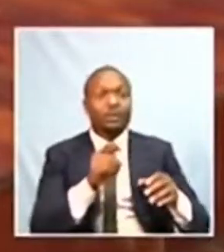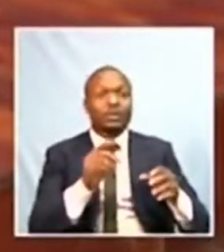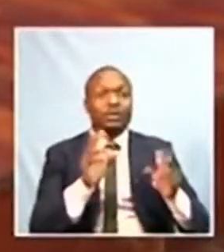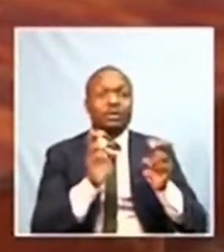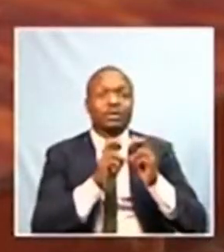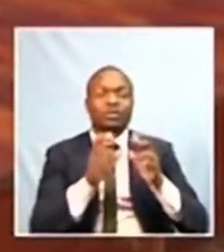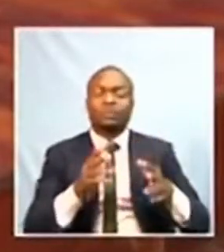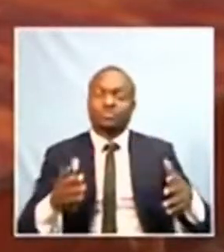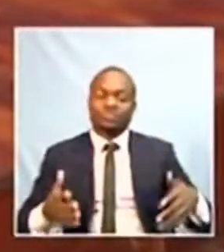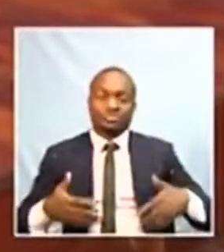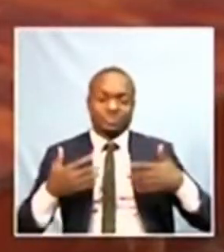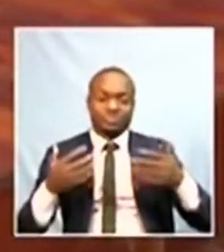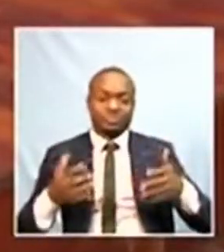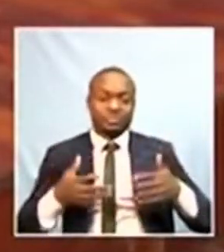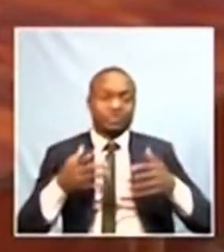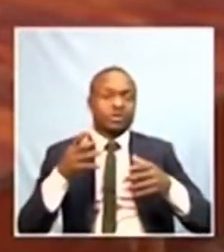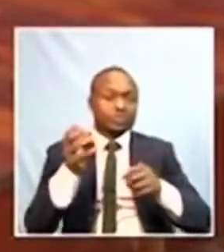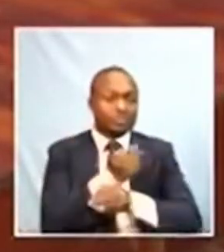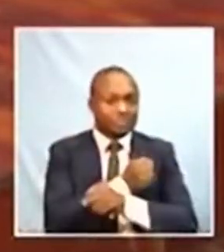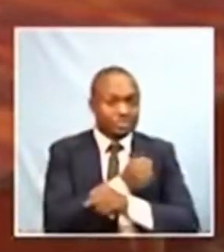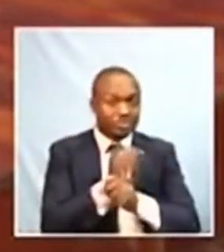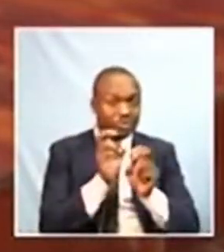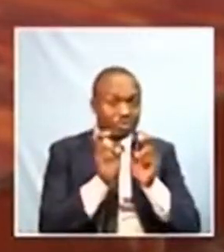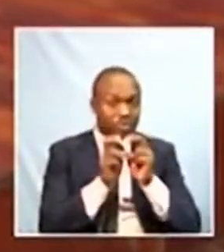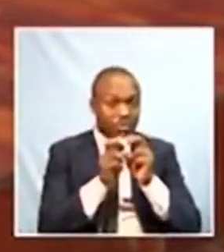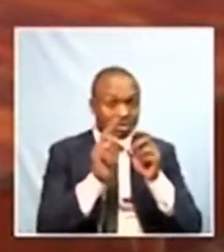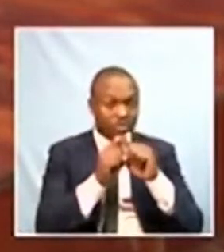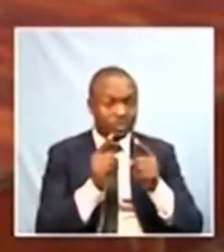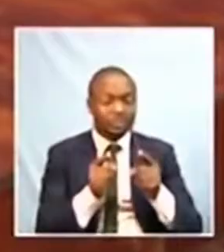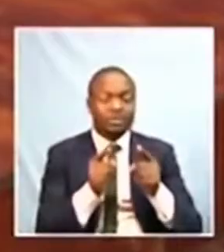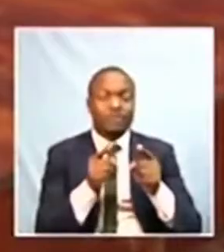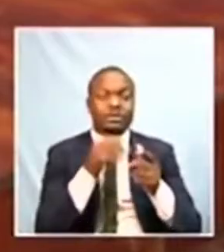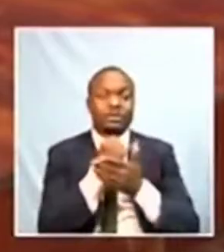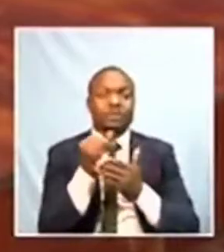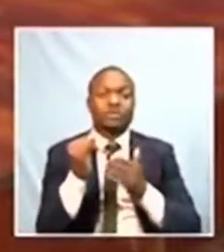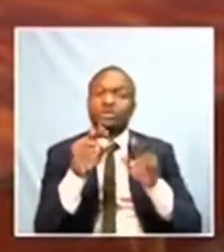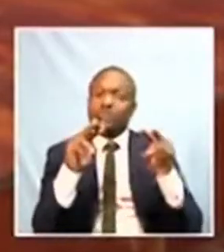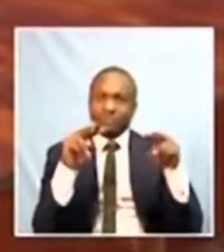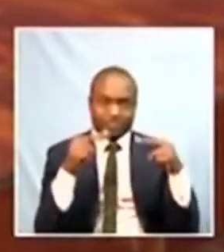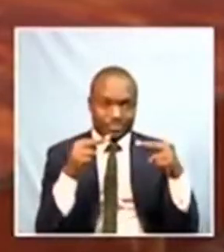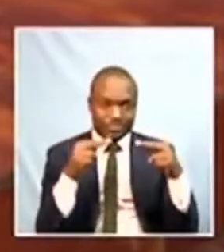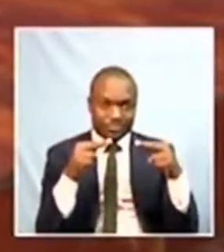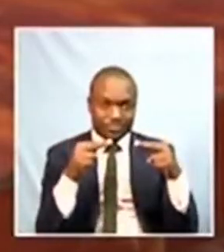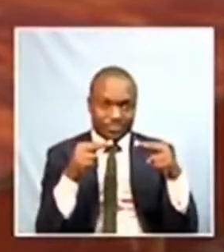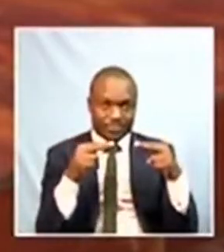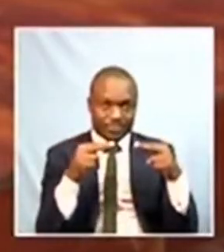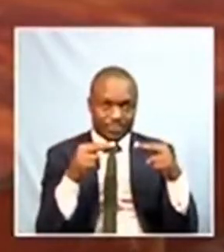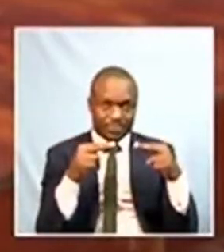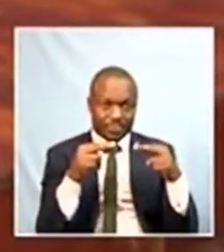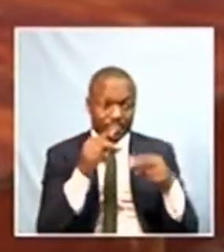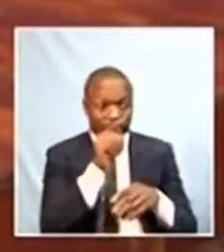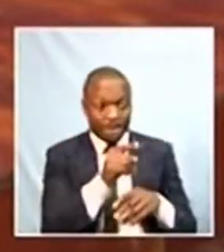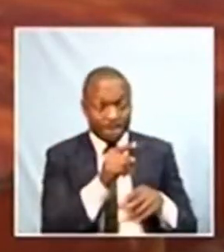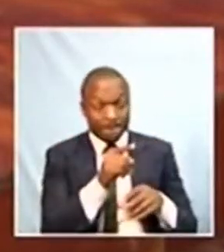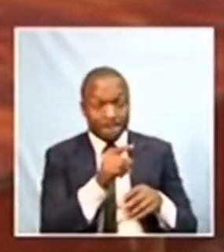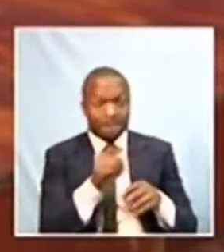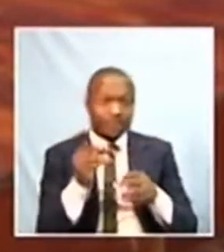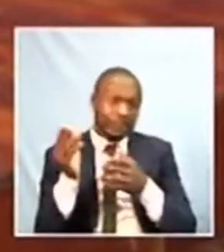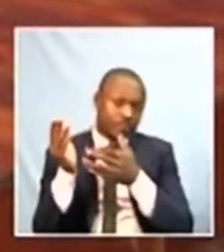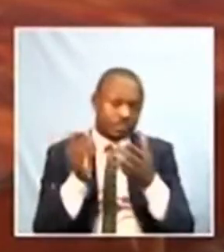contract. But again, the issue is that he faced a lot of challenges. Because initially he came with the people